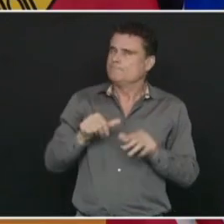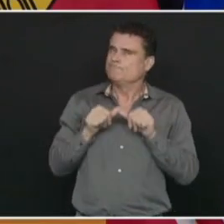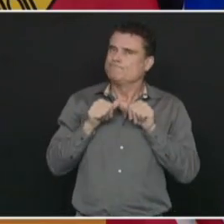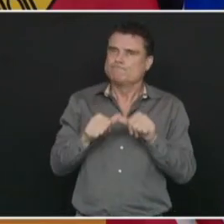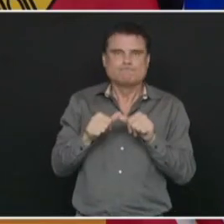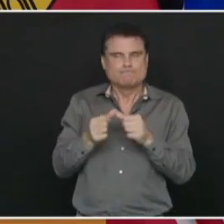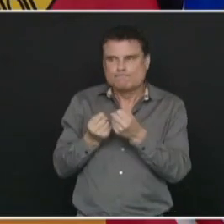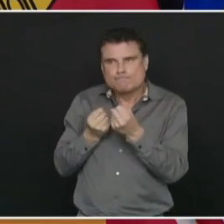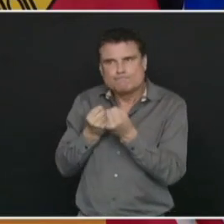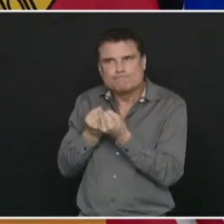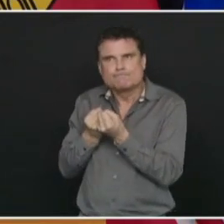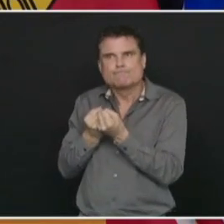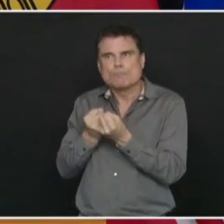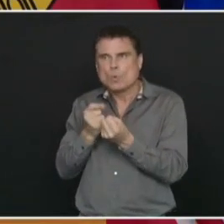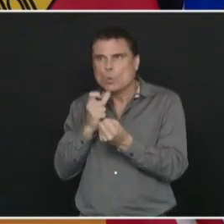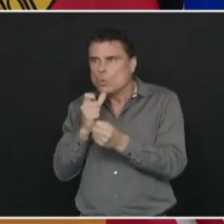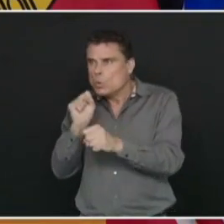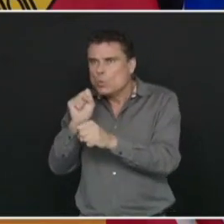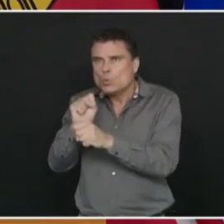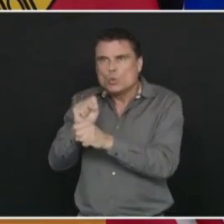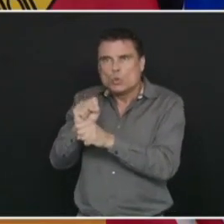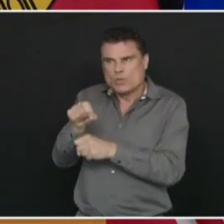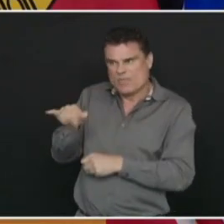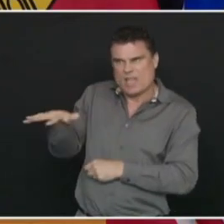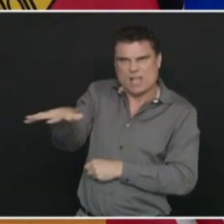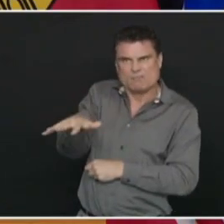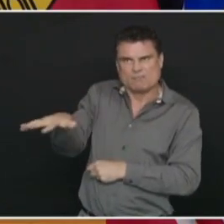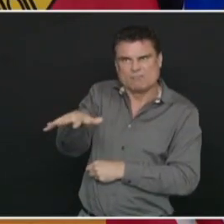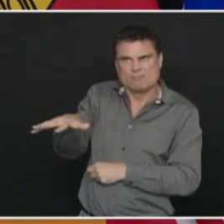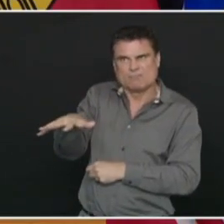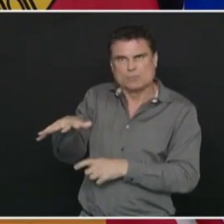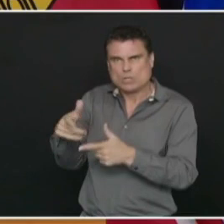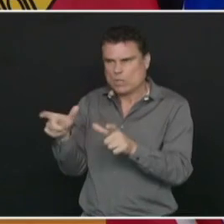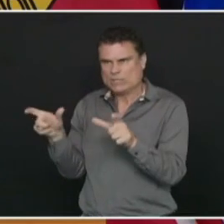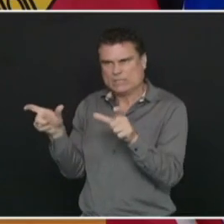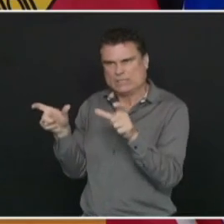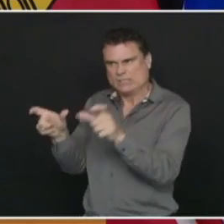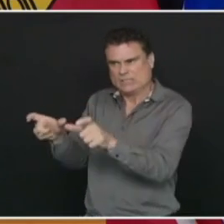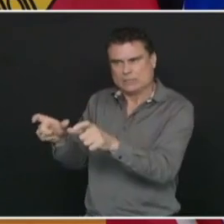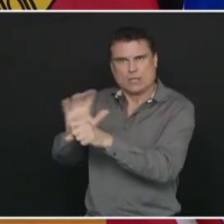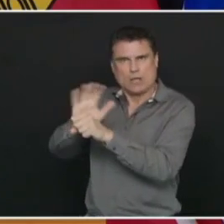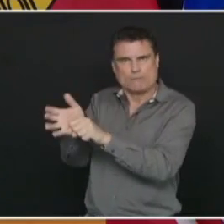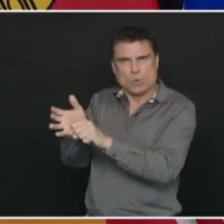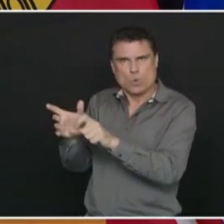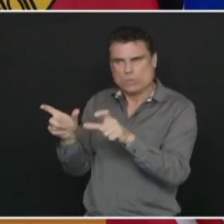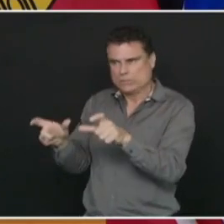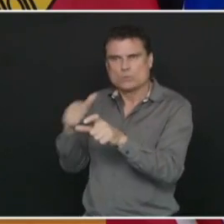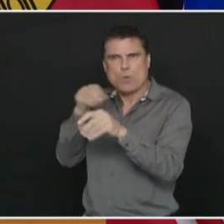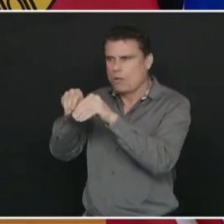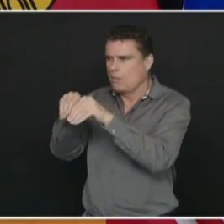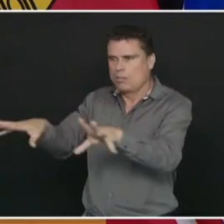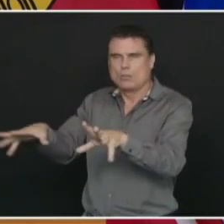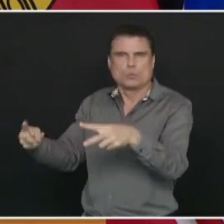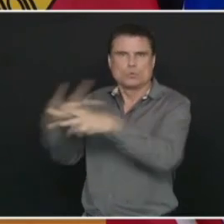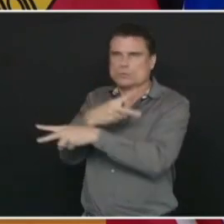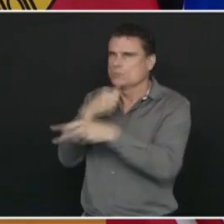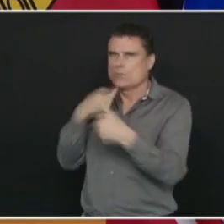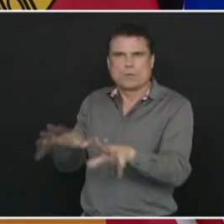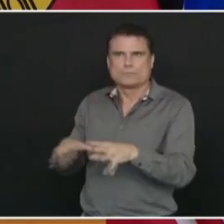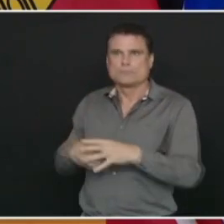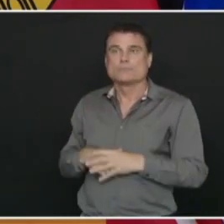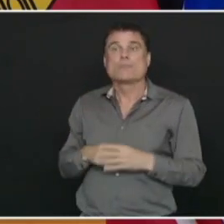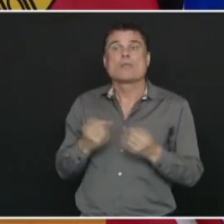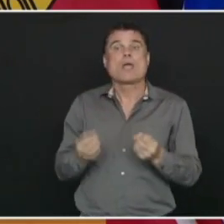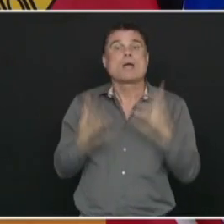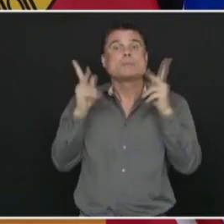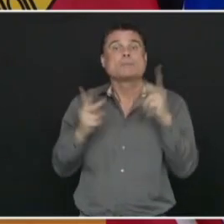the province. And we want to make sure that we're not taking services and support away from those who live locally and need